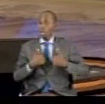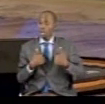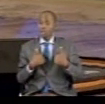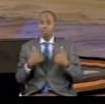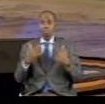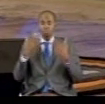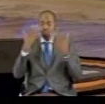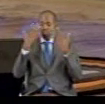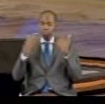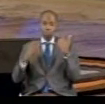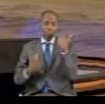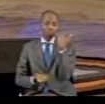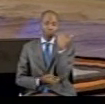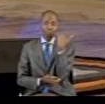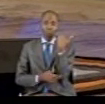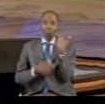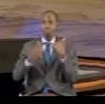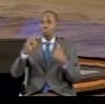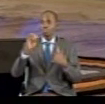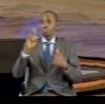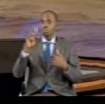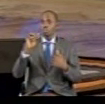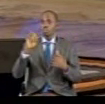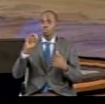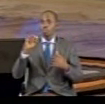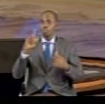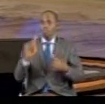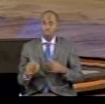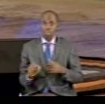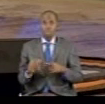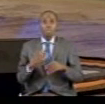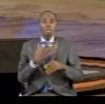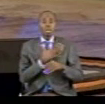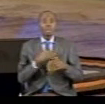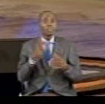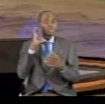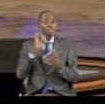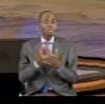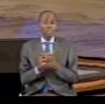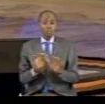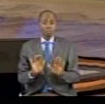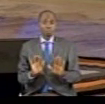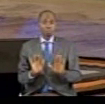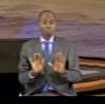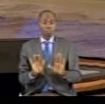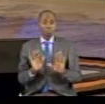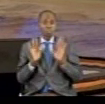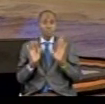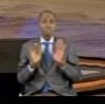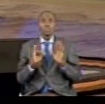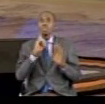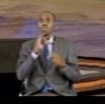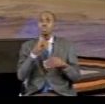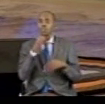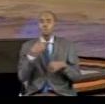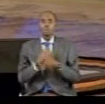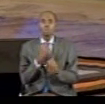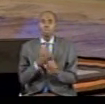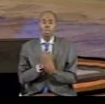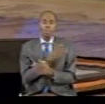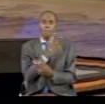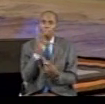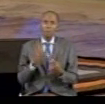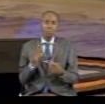He that feareth is not made perfect in love. I said